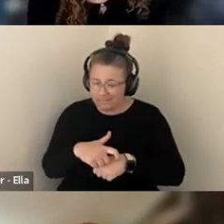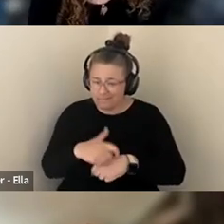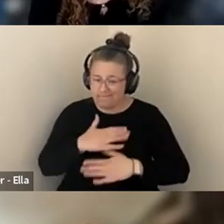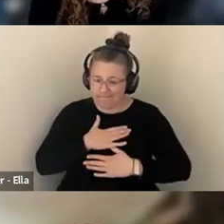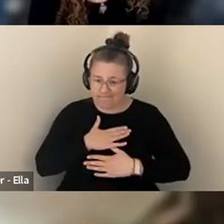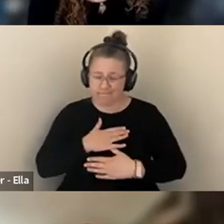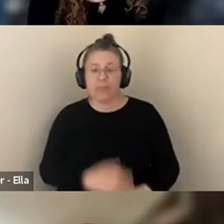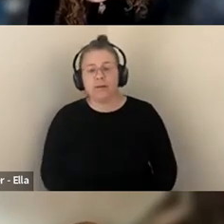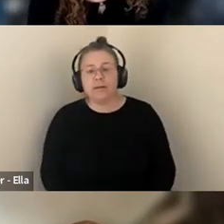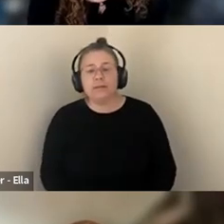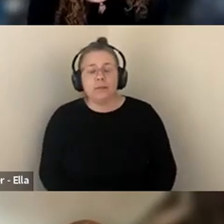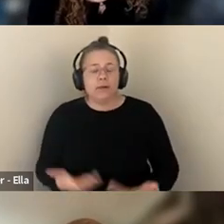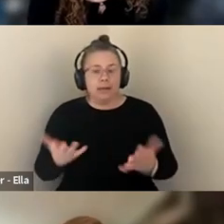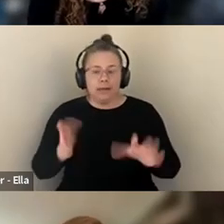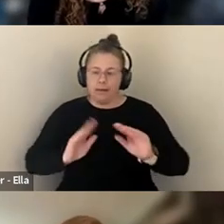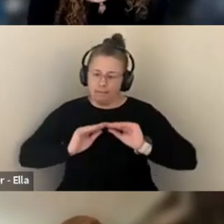clear that